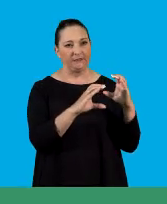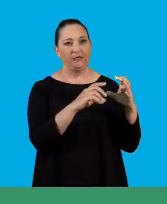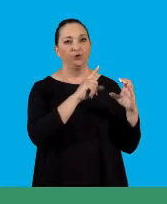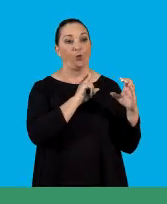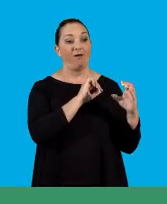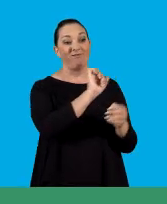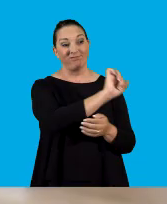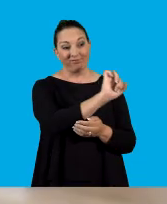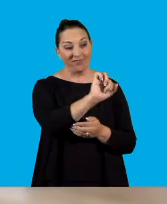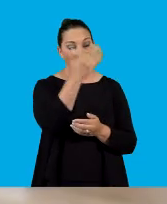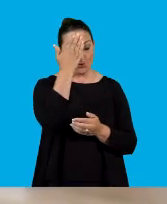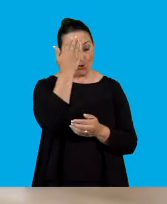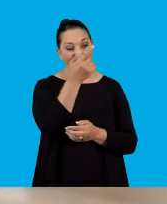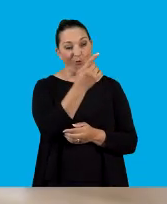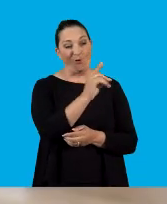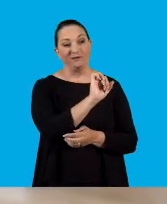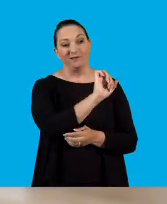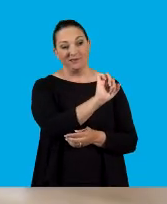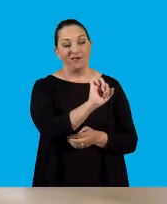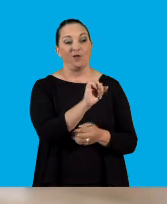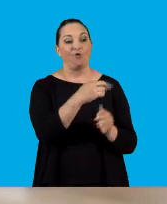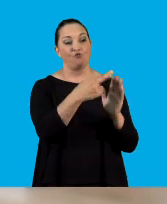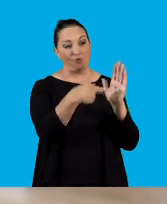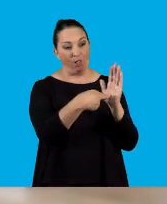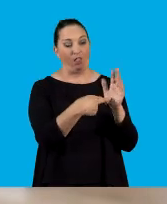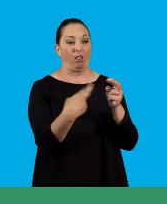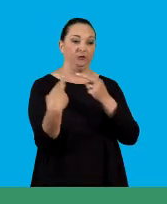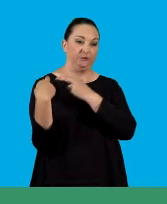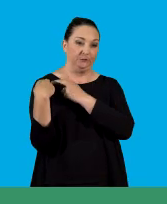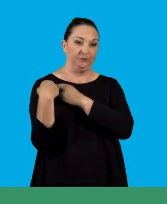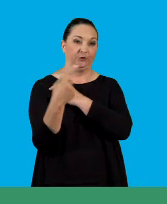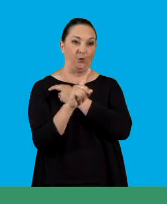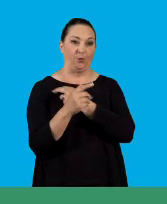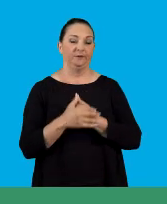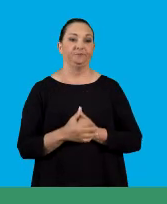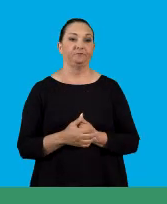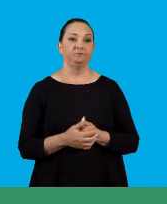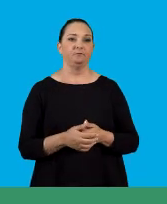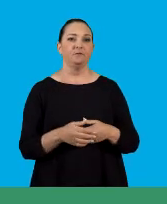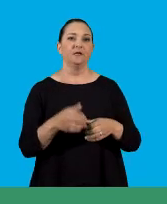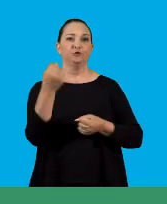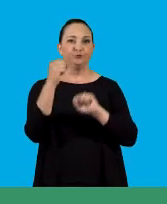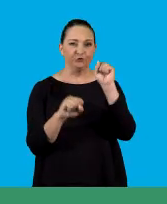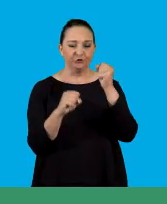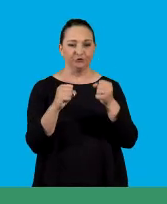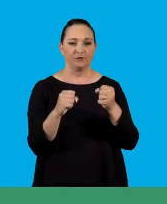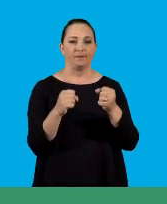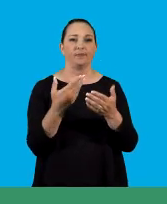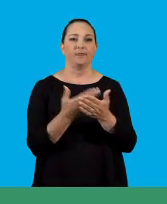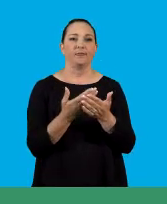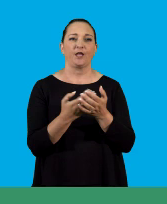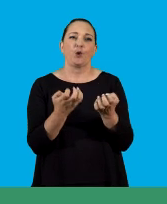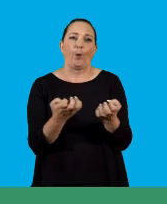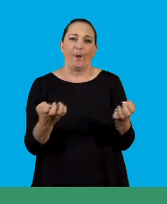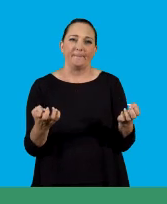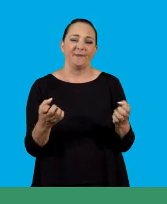and responsibility in the workplace. And then another one is to utilize machines and equipment optimally. What